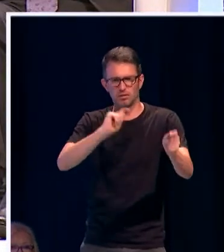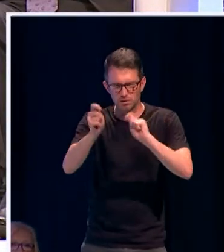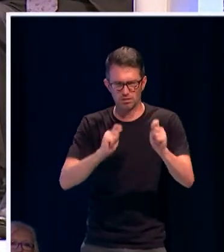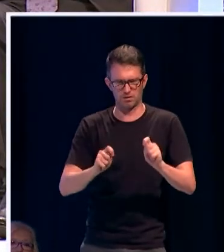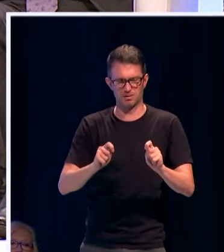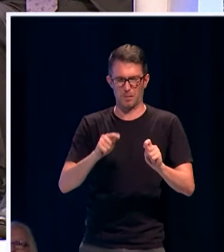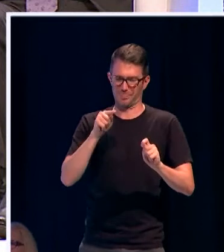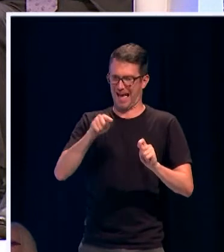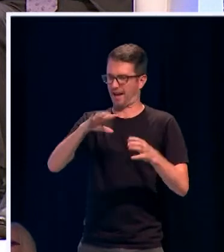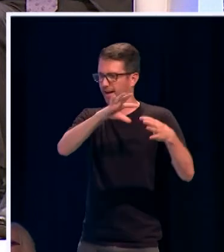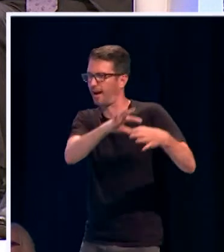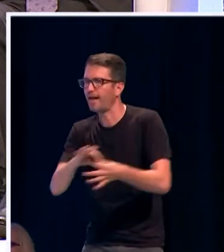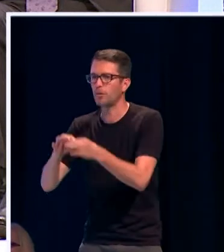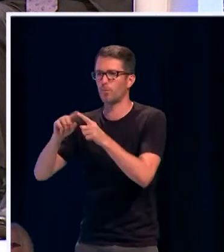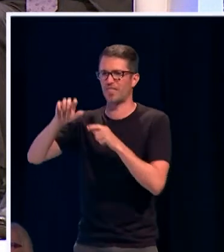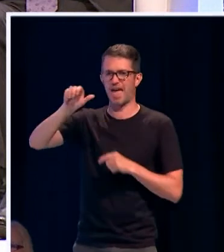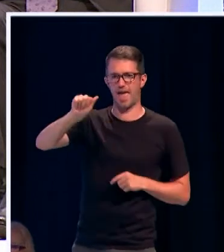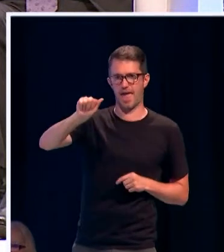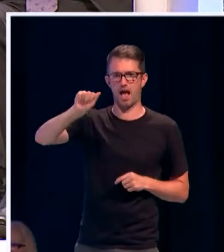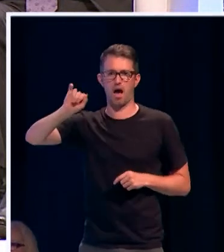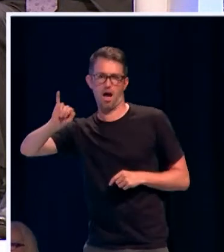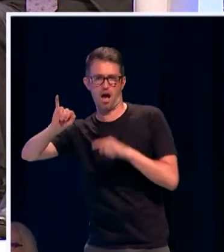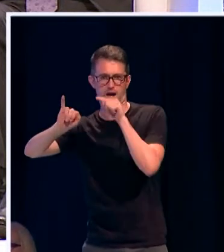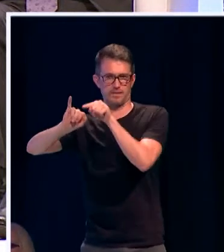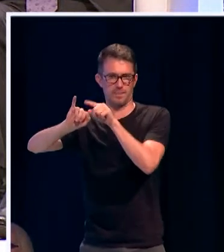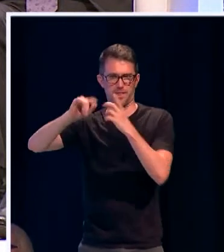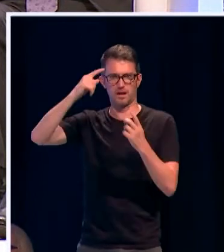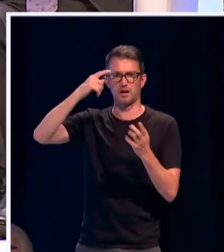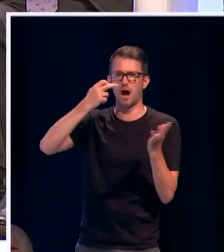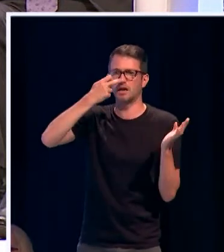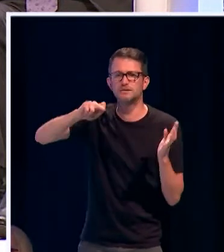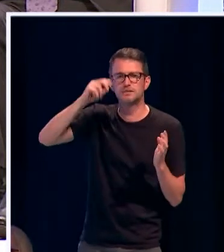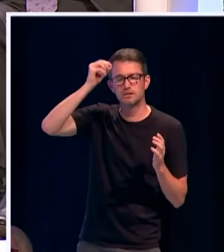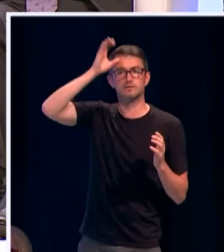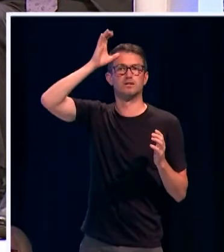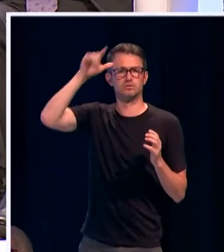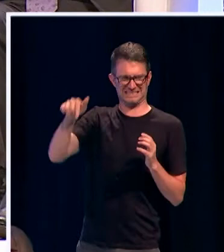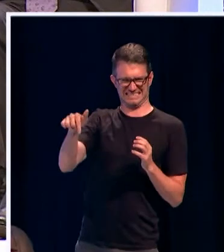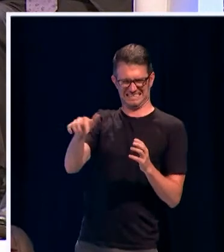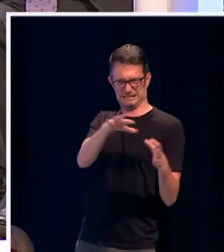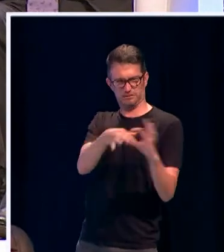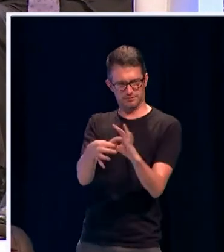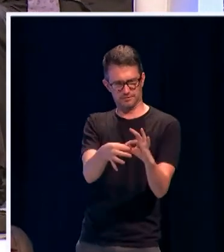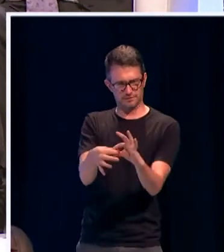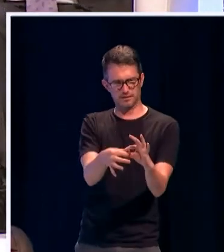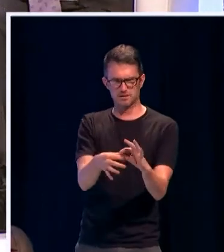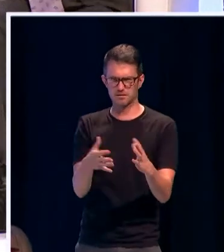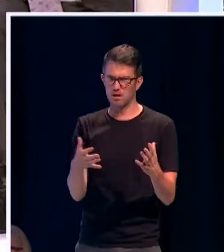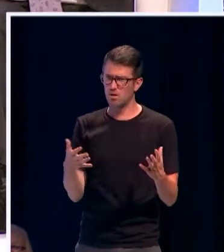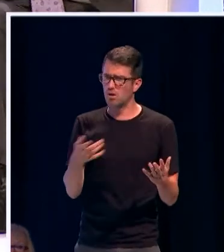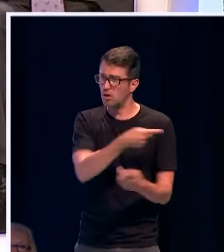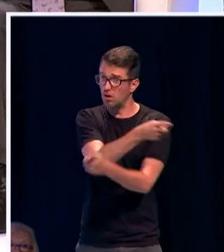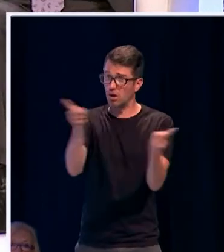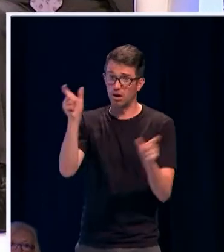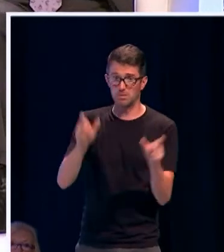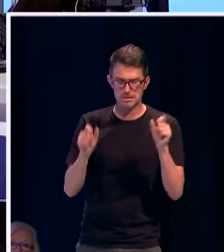of us getting people into Microsoft, to work at Microsoft, to look at the new tools to create the brilliant products of the future. Okay, thank you.